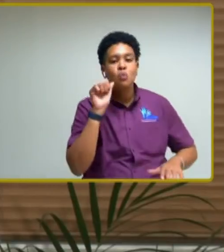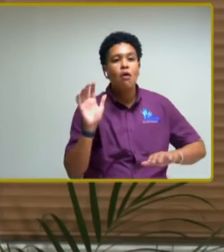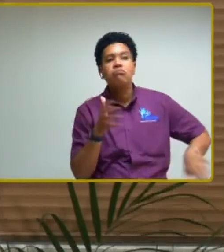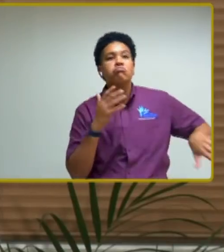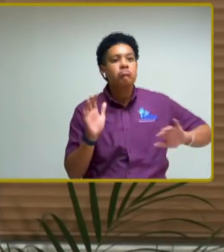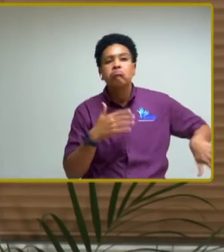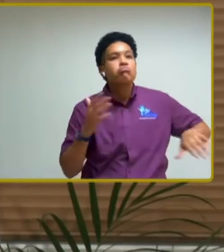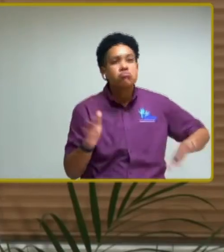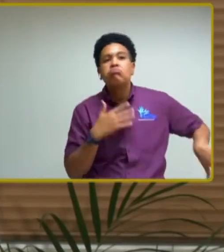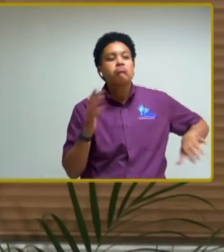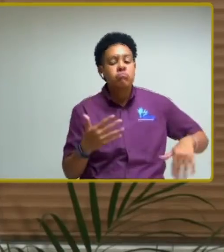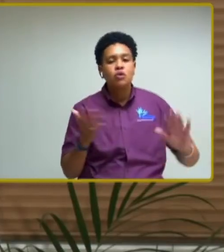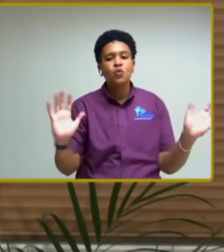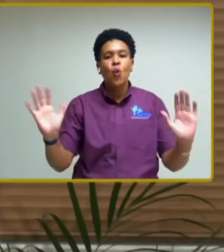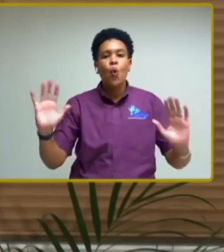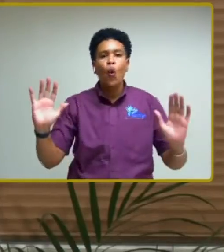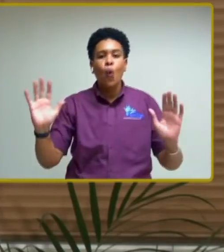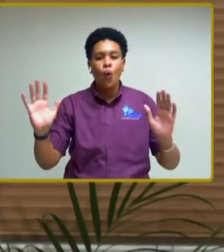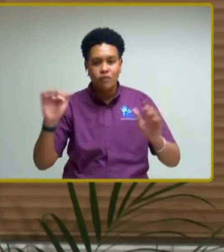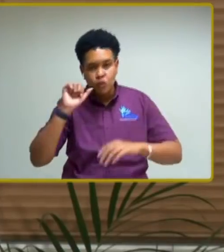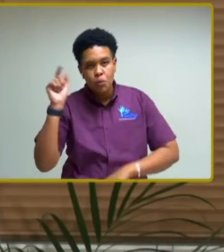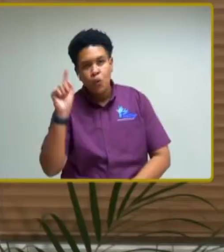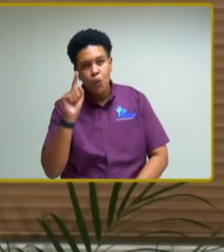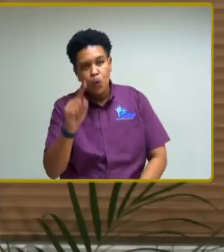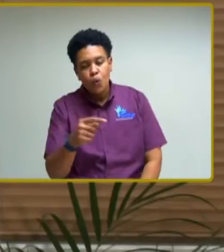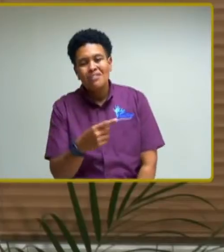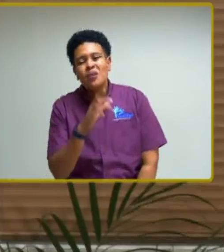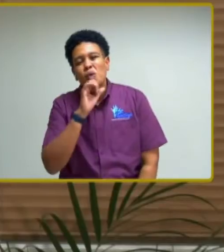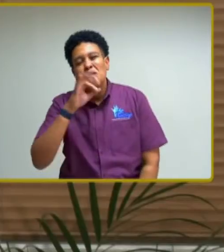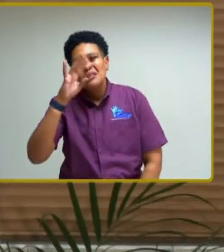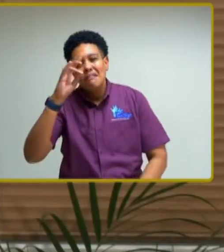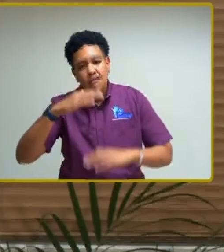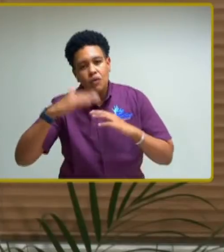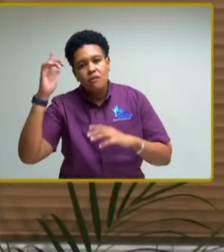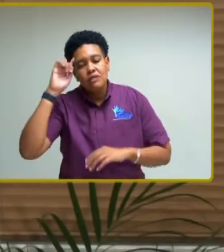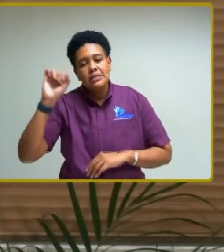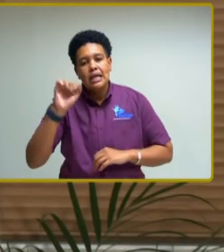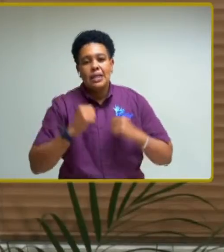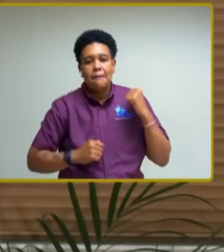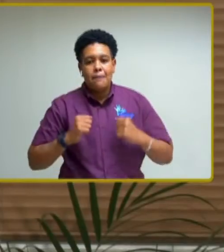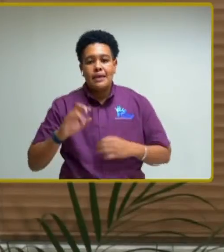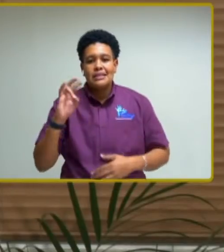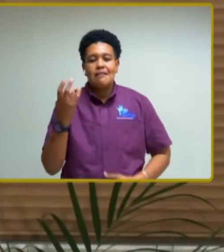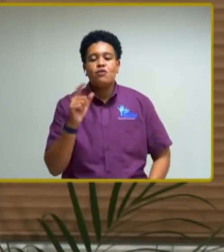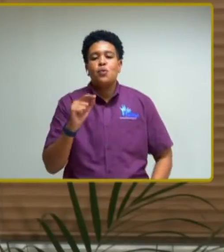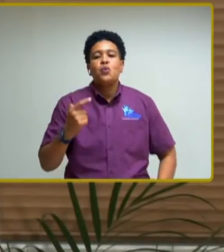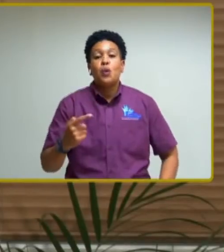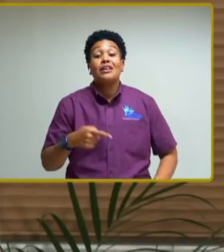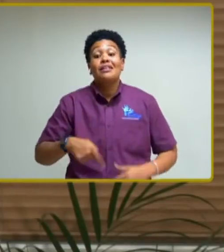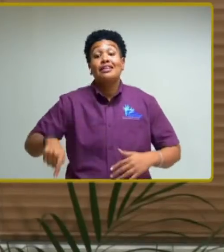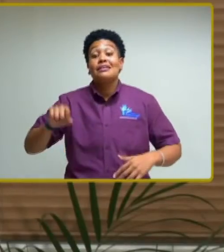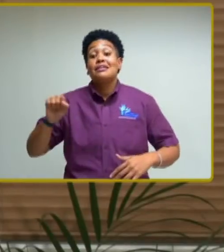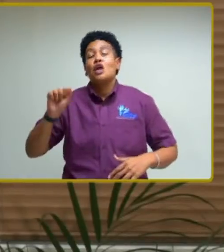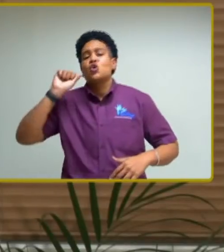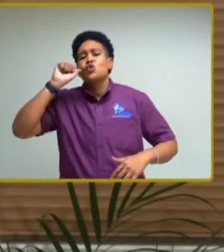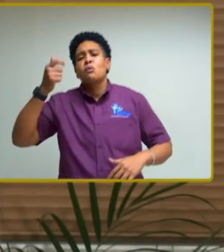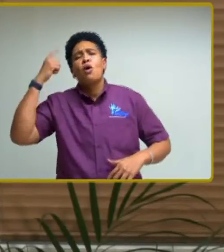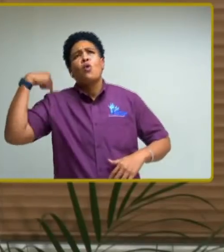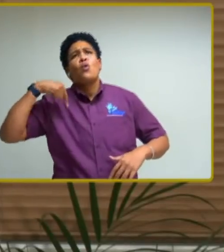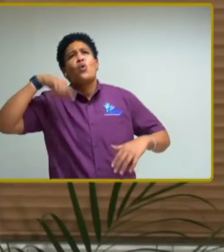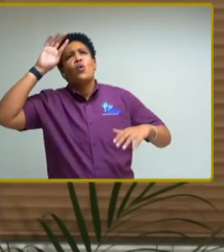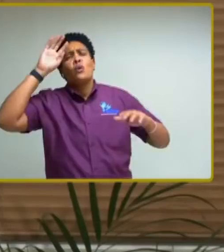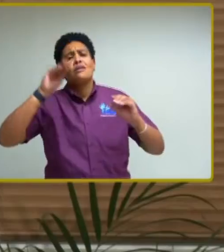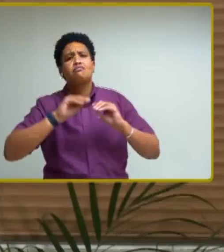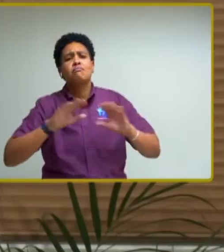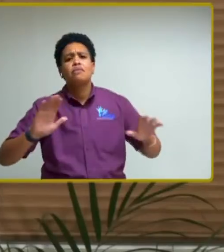tomorrow, Saturday, March 27th, 2021. So this Saturday, tomorrow, we will execute